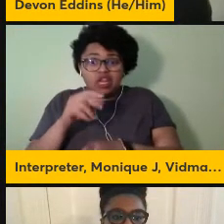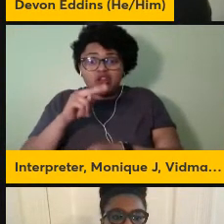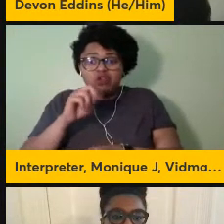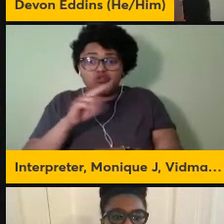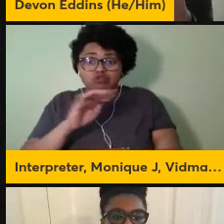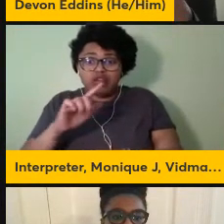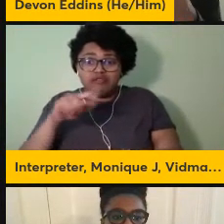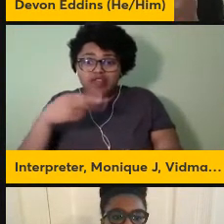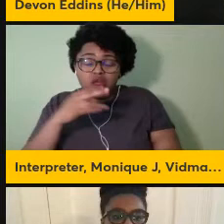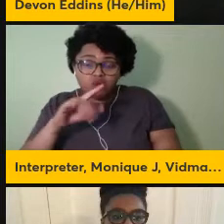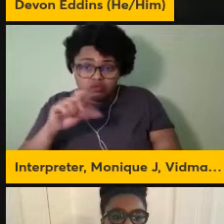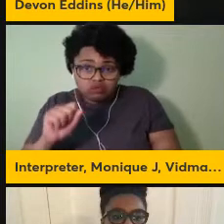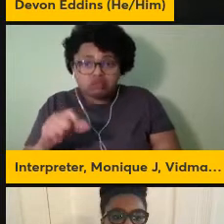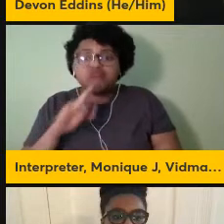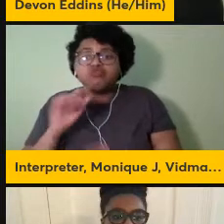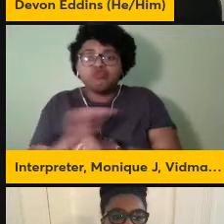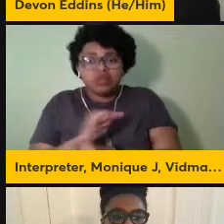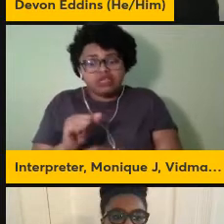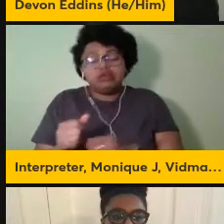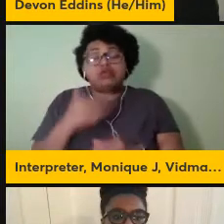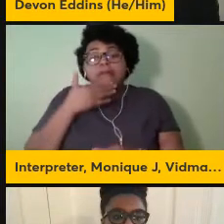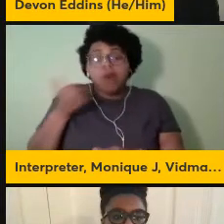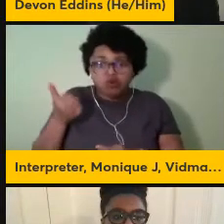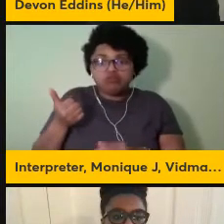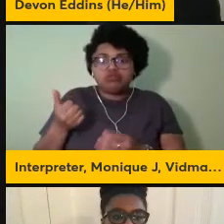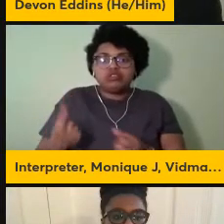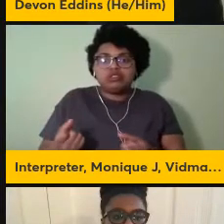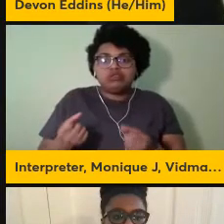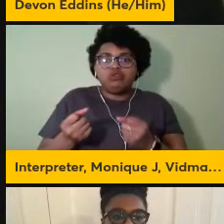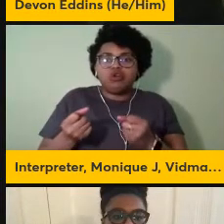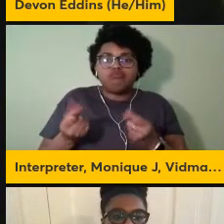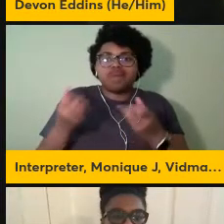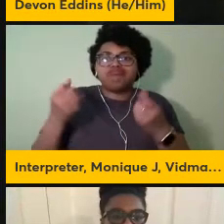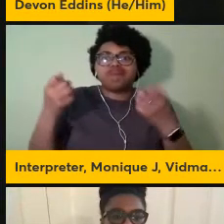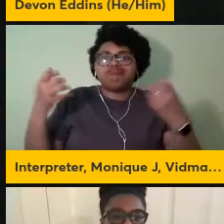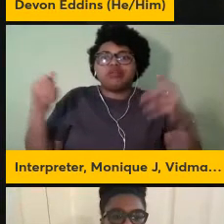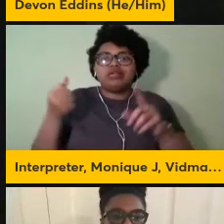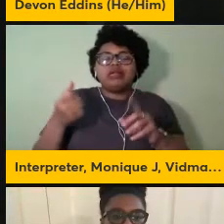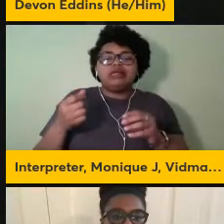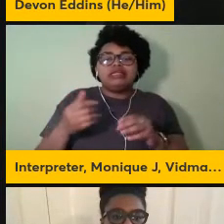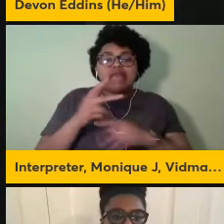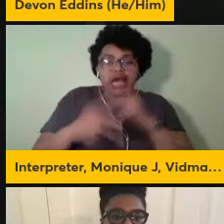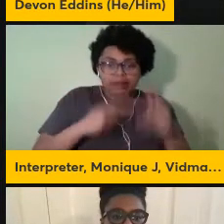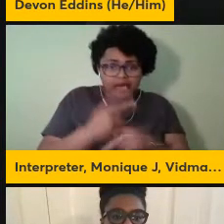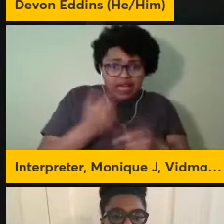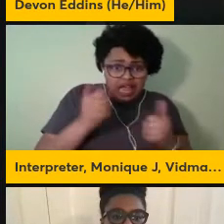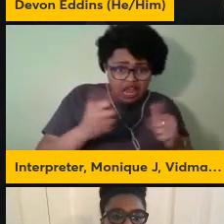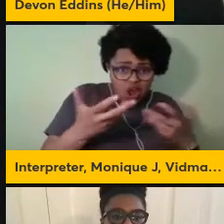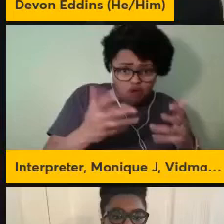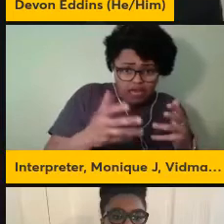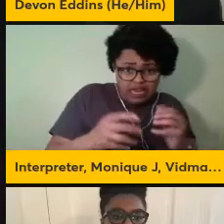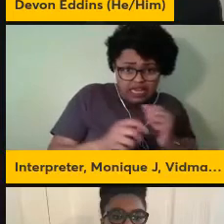cell type. And though a lot of the early studies in peripheral blood had highlighted the neutrophil to lymphocyte